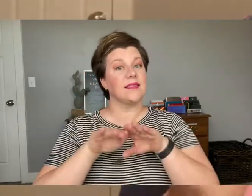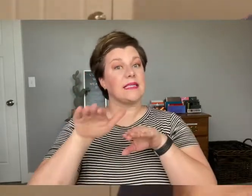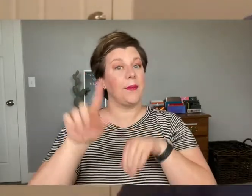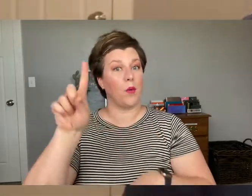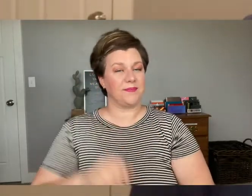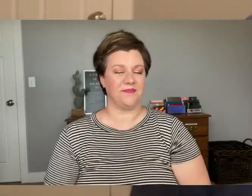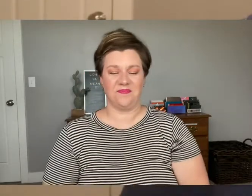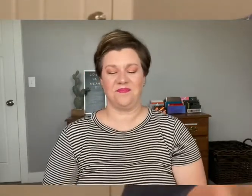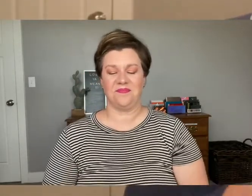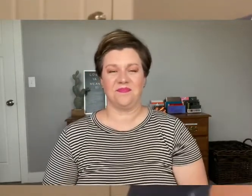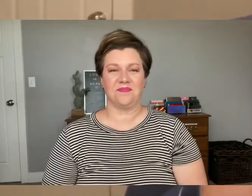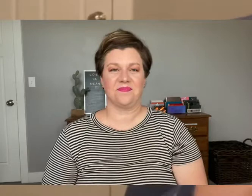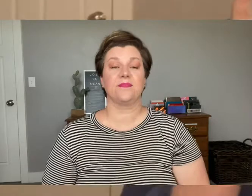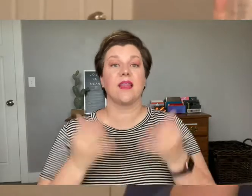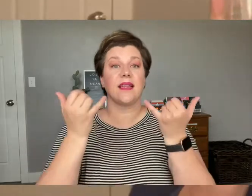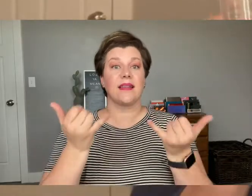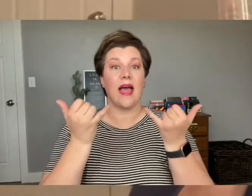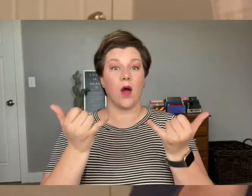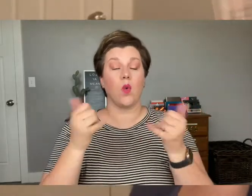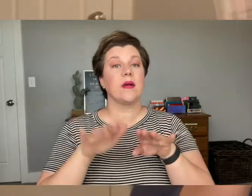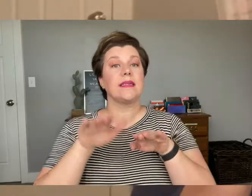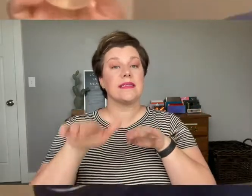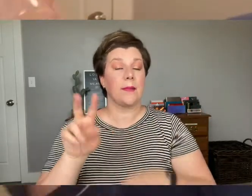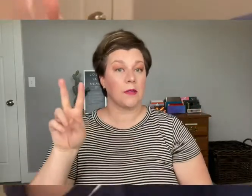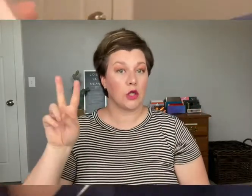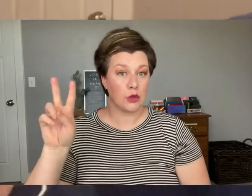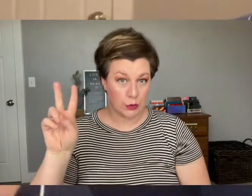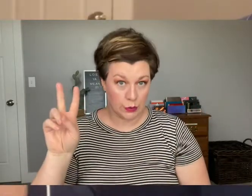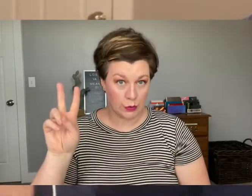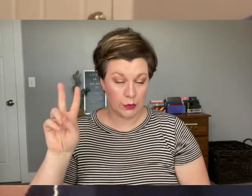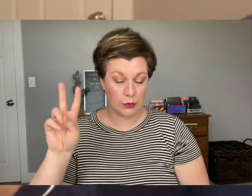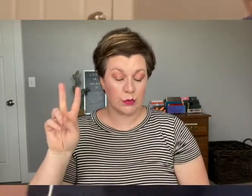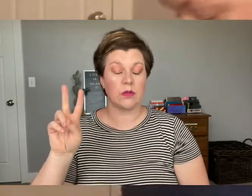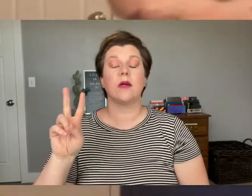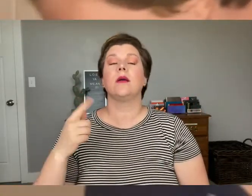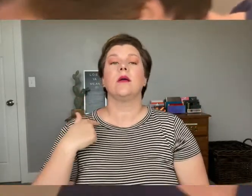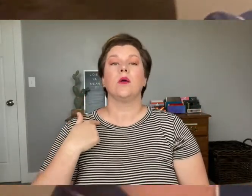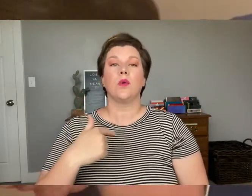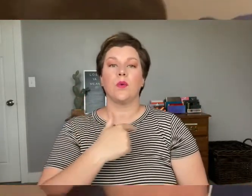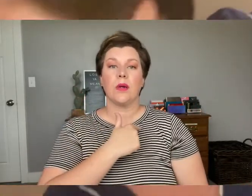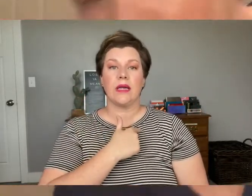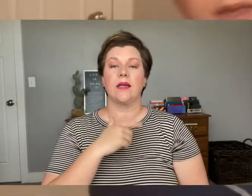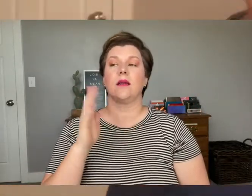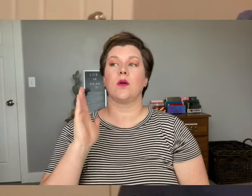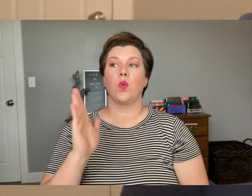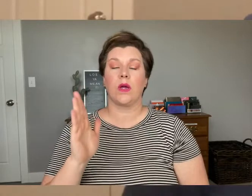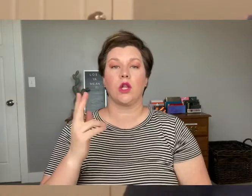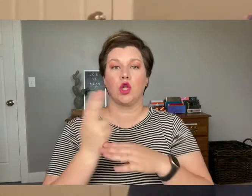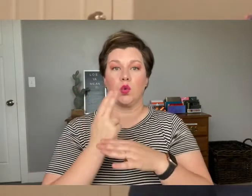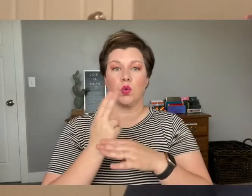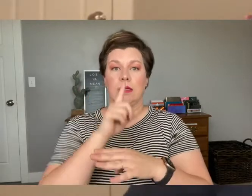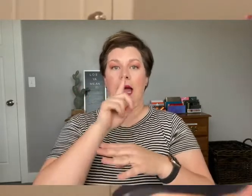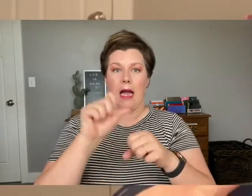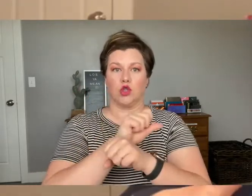the cleansing oil, and that is step one. Now, for step two, we